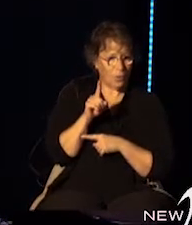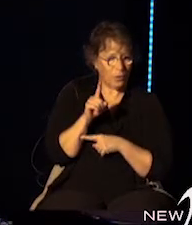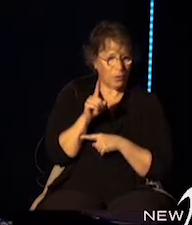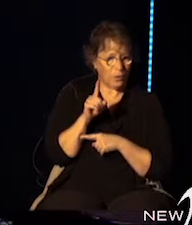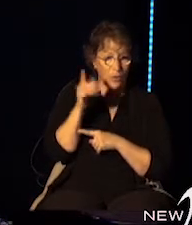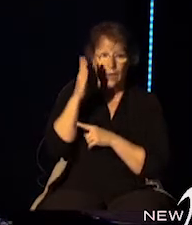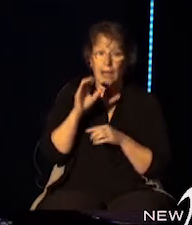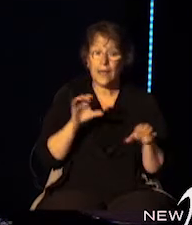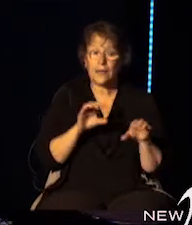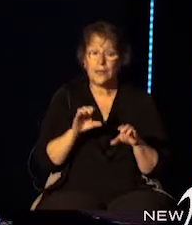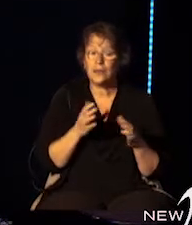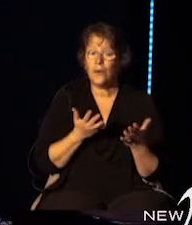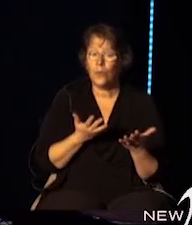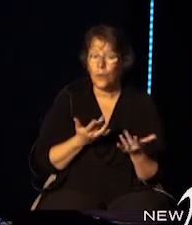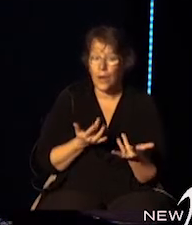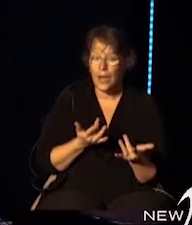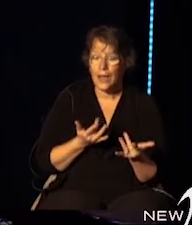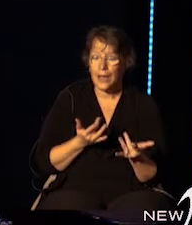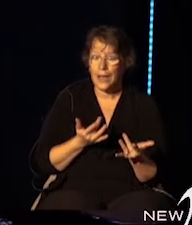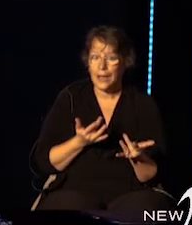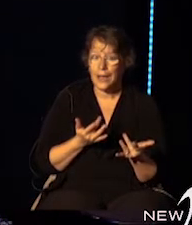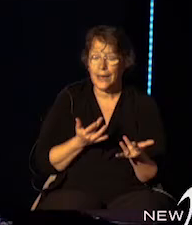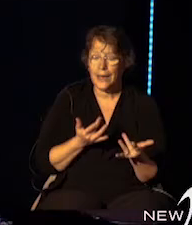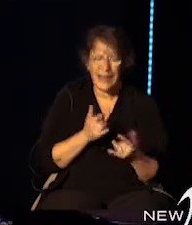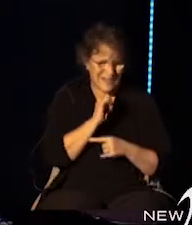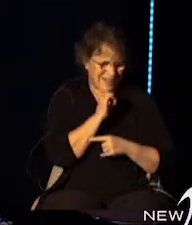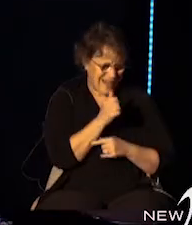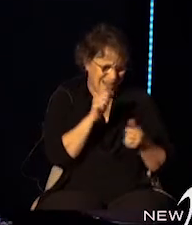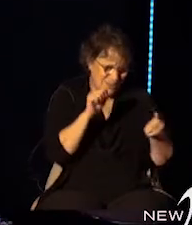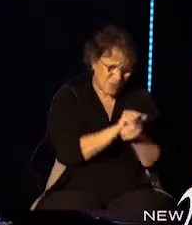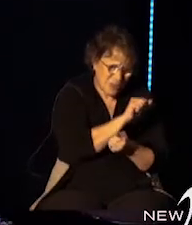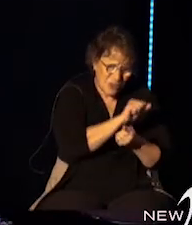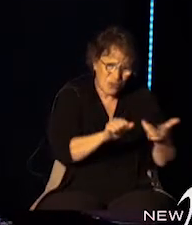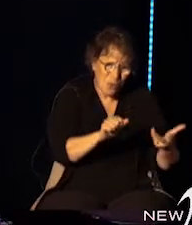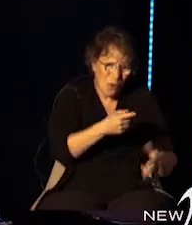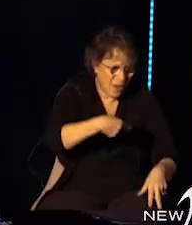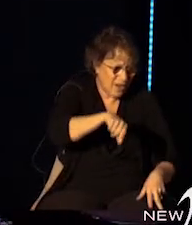God does this for a reason, and it's not to destroy us.